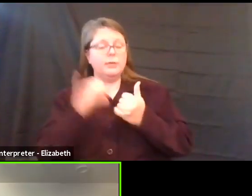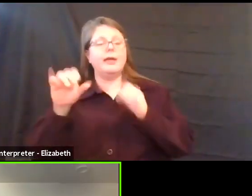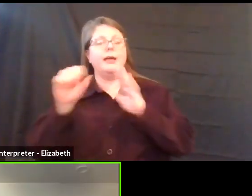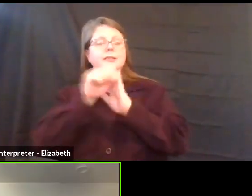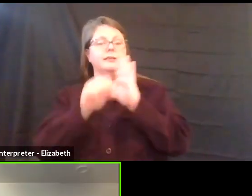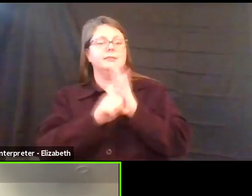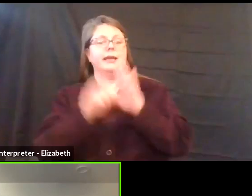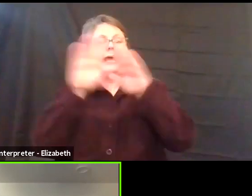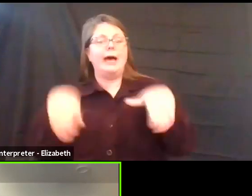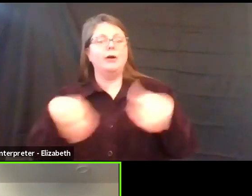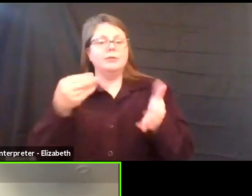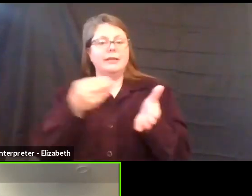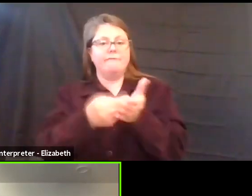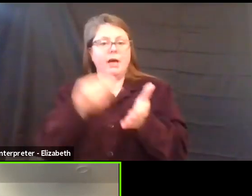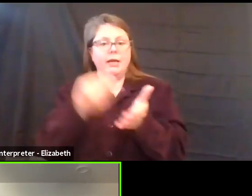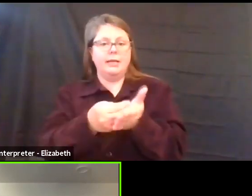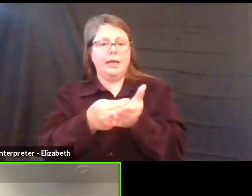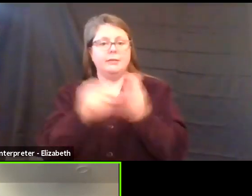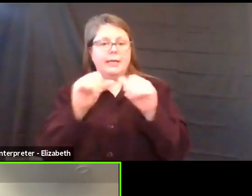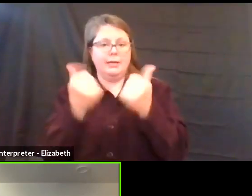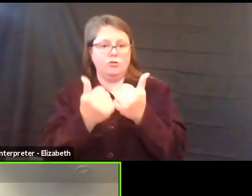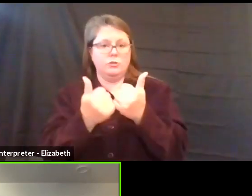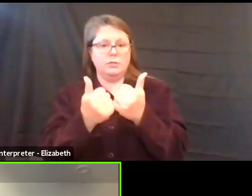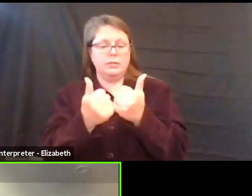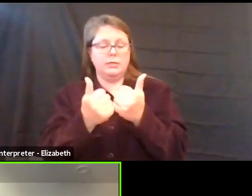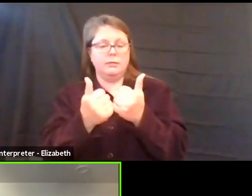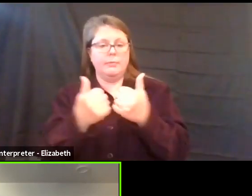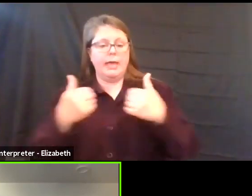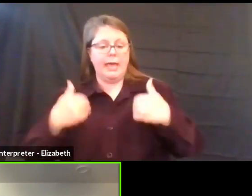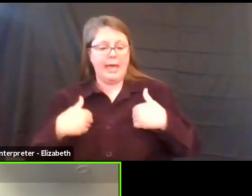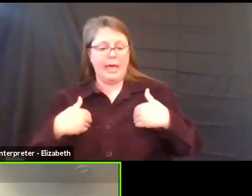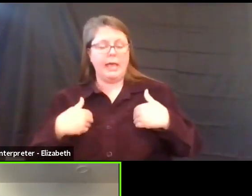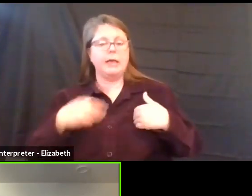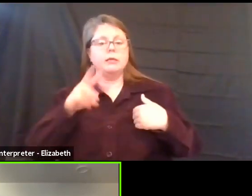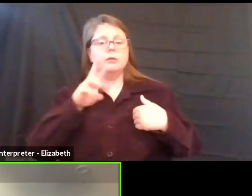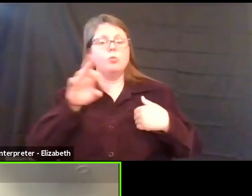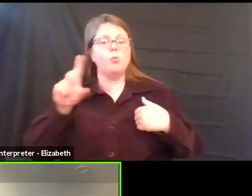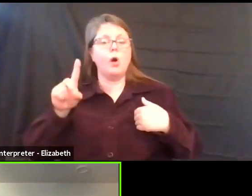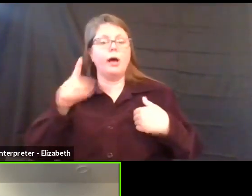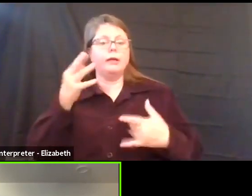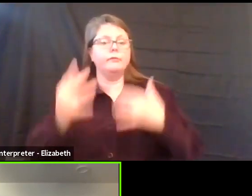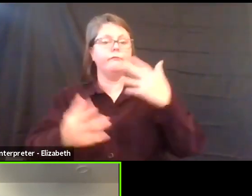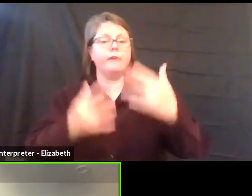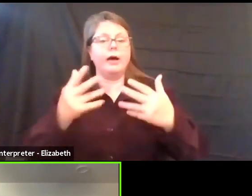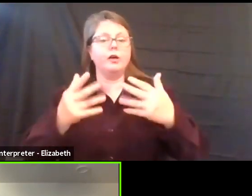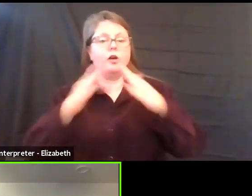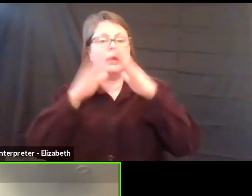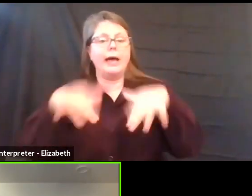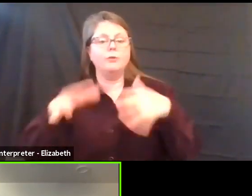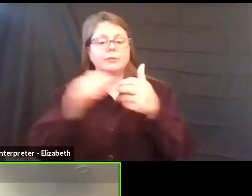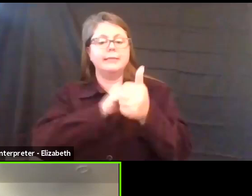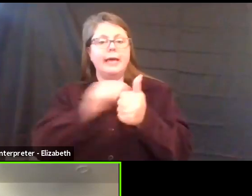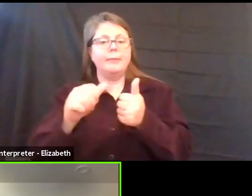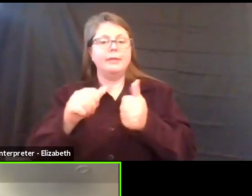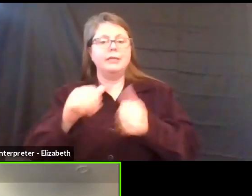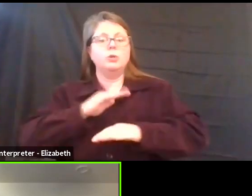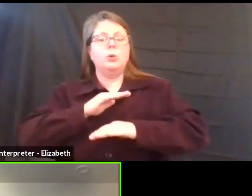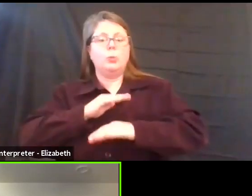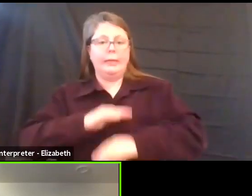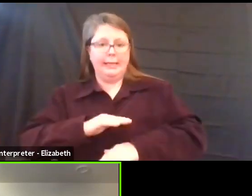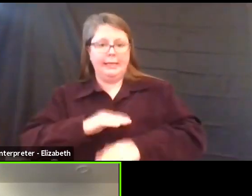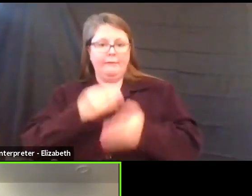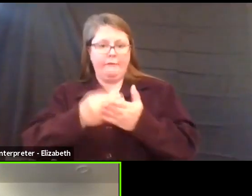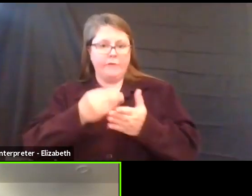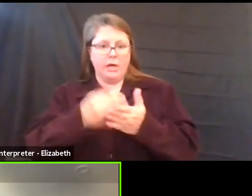agency, has a wildfire damage housing relief fund. Now that fund was established